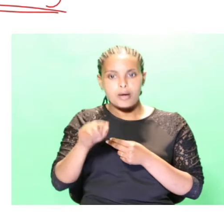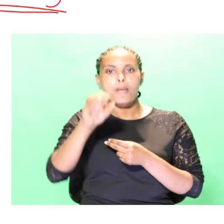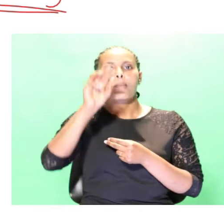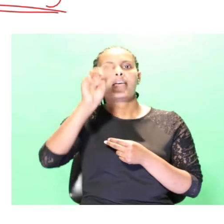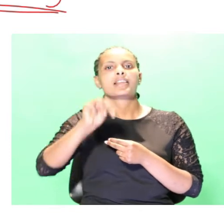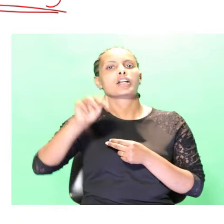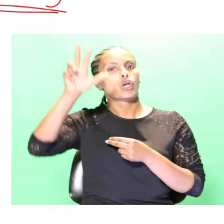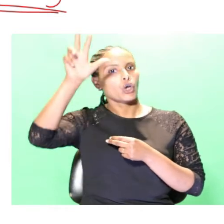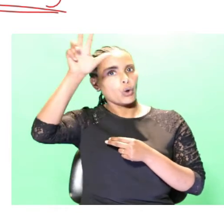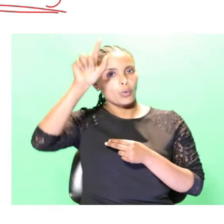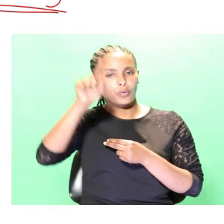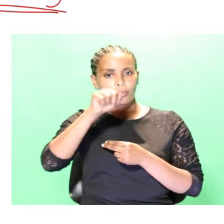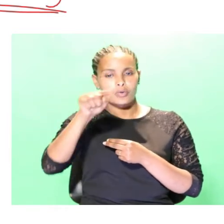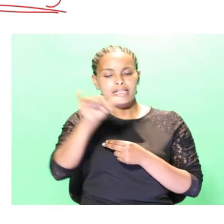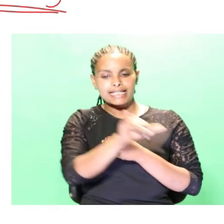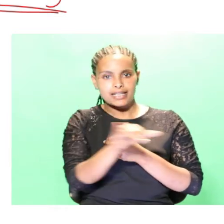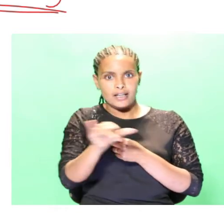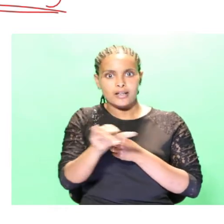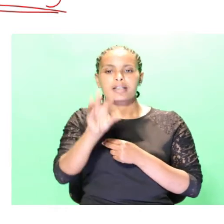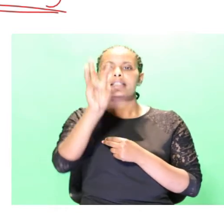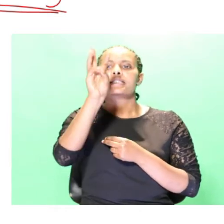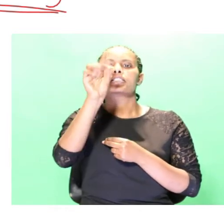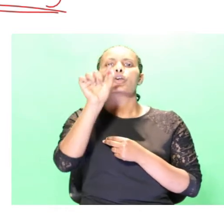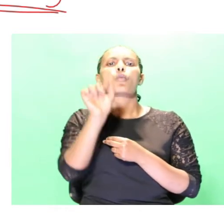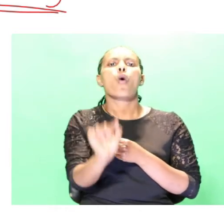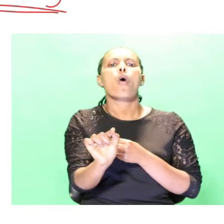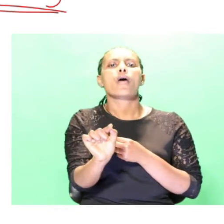cube. Now this is the same as